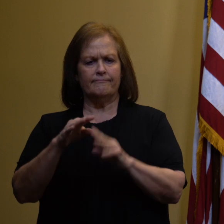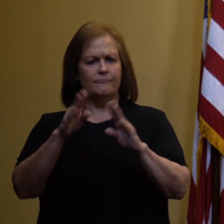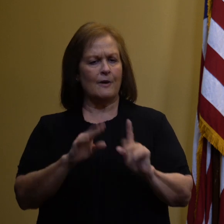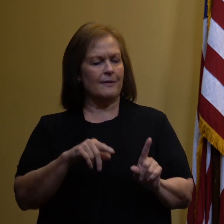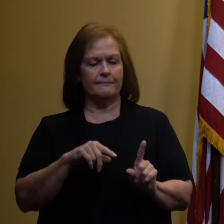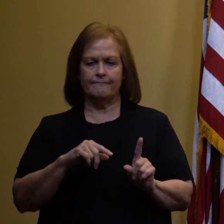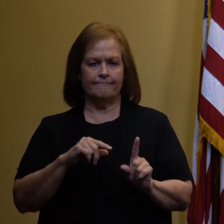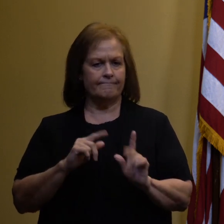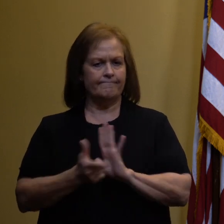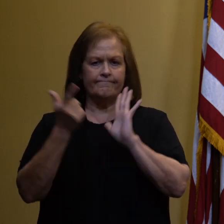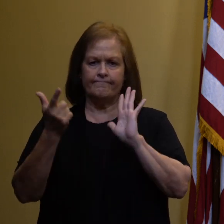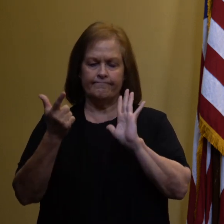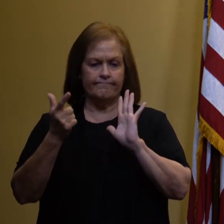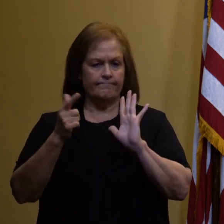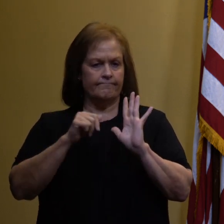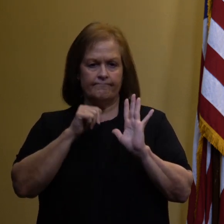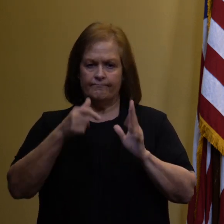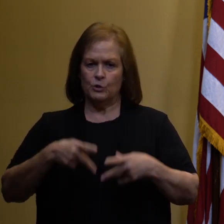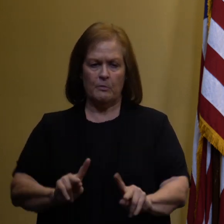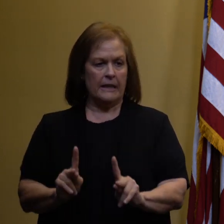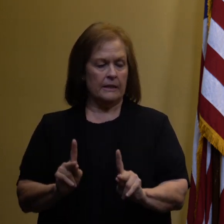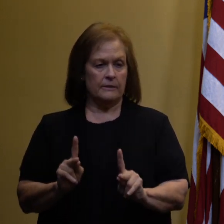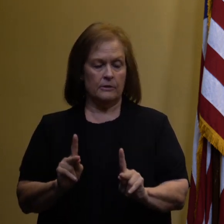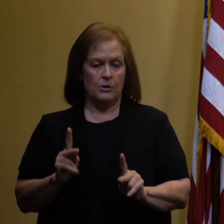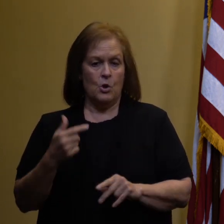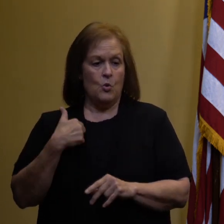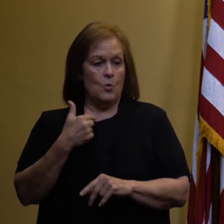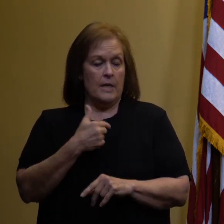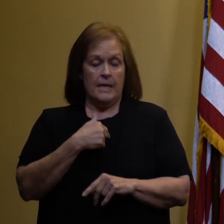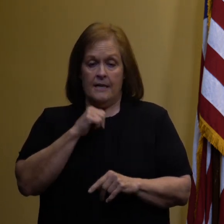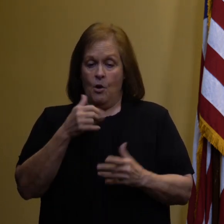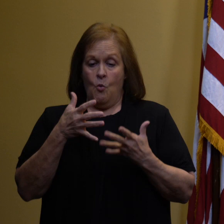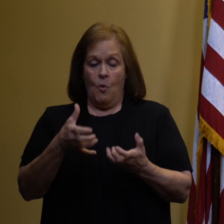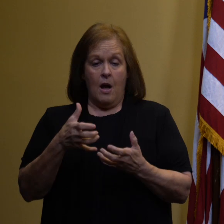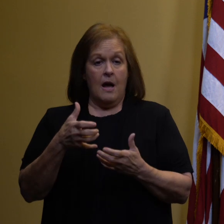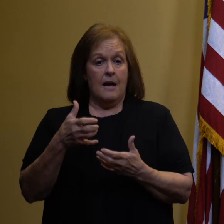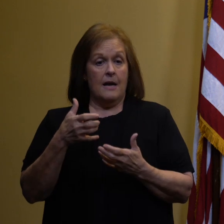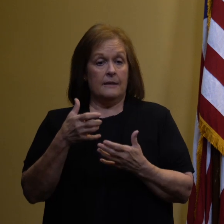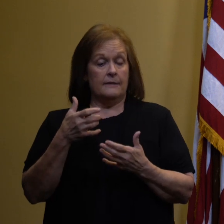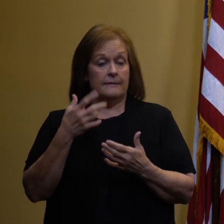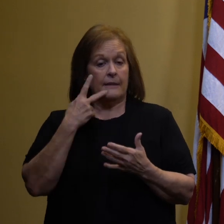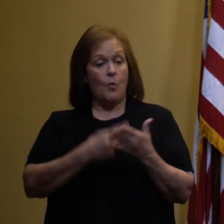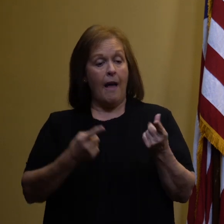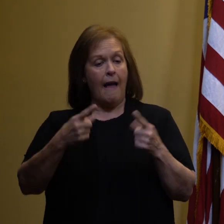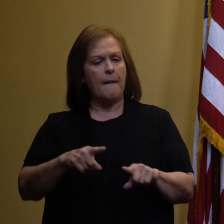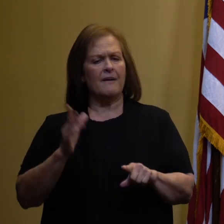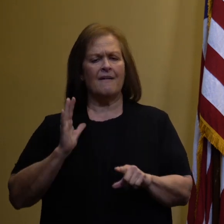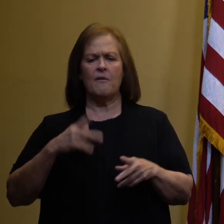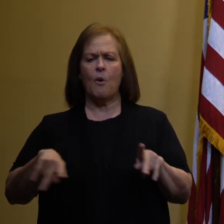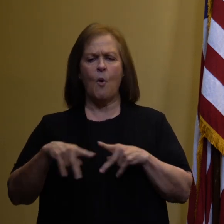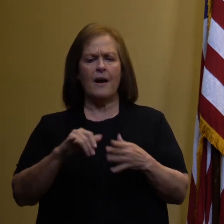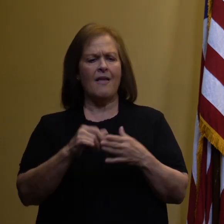is unlawful. This is against the law. And we do not want to have what we saw at a party, at a short-term